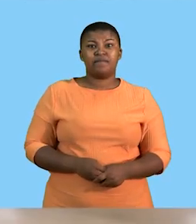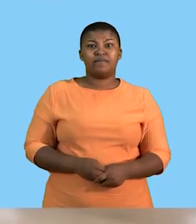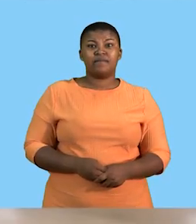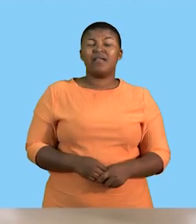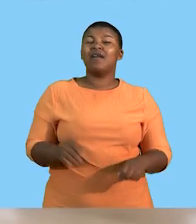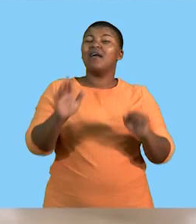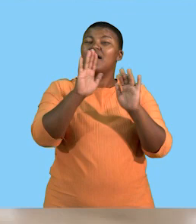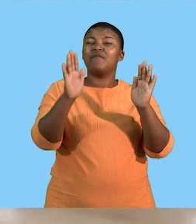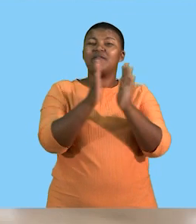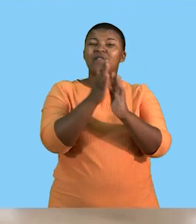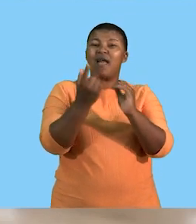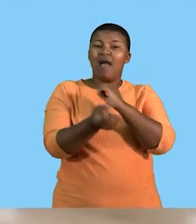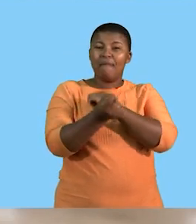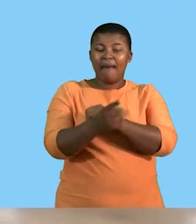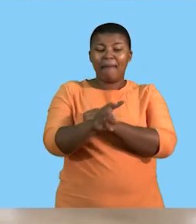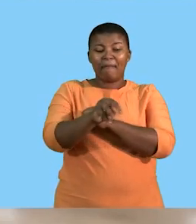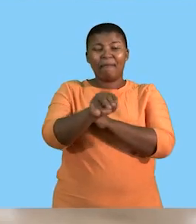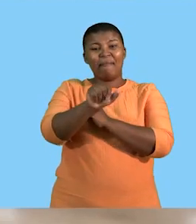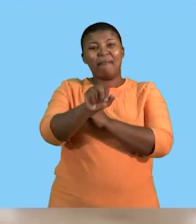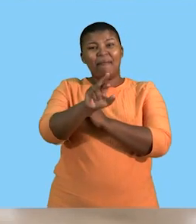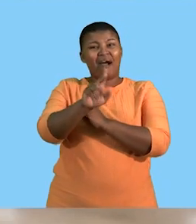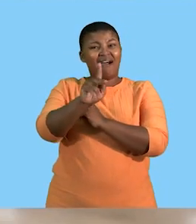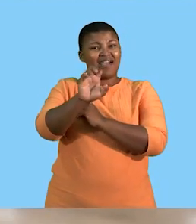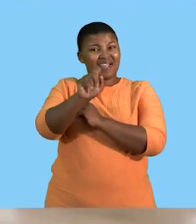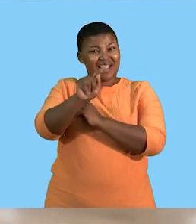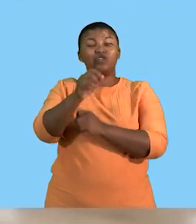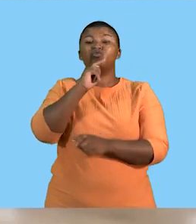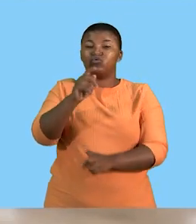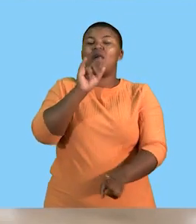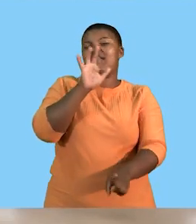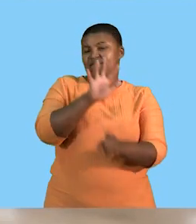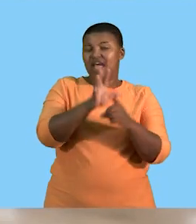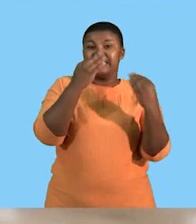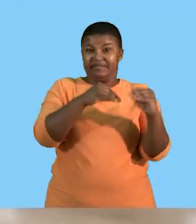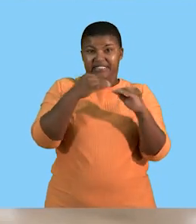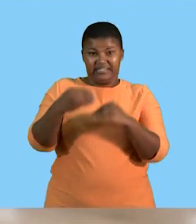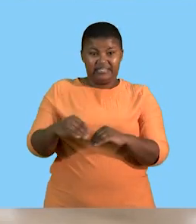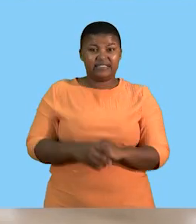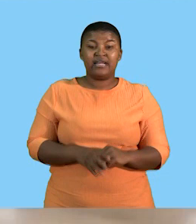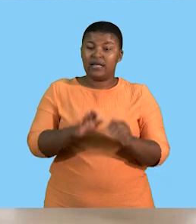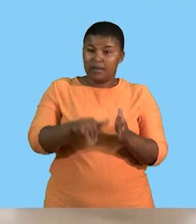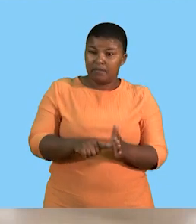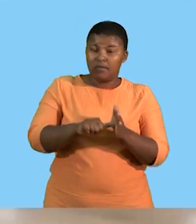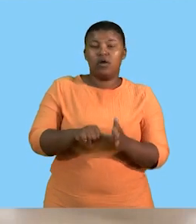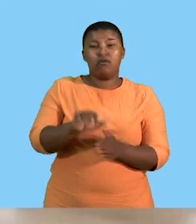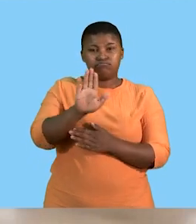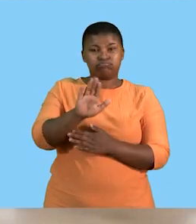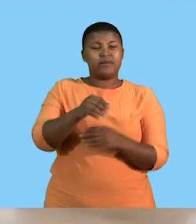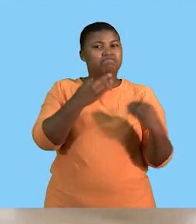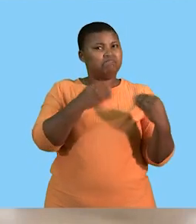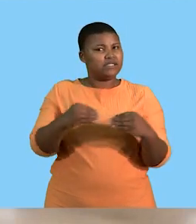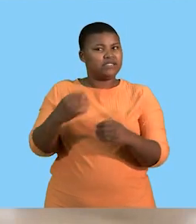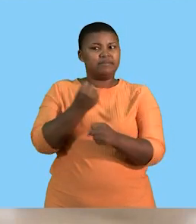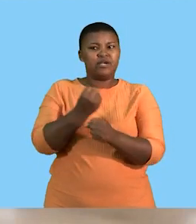the market environment has a direct impact on the business itself. So it is very important for the business